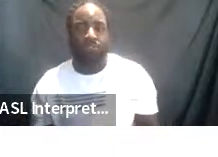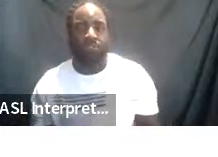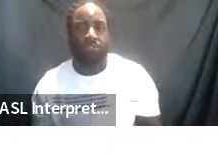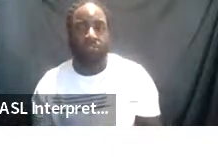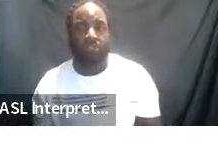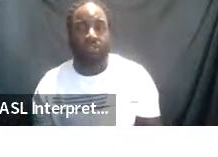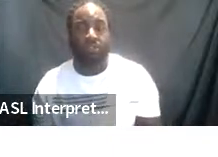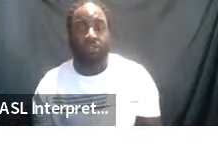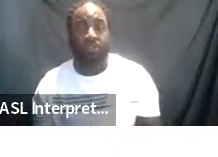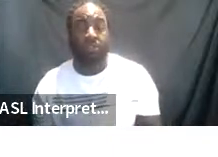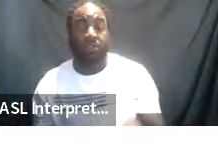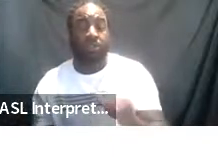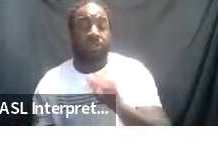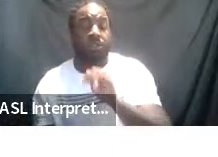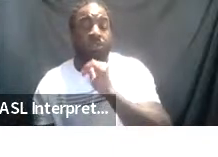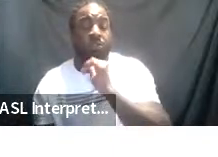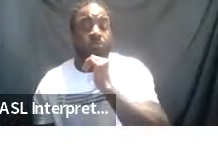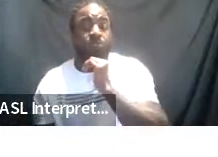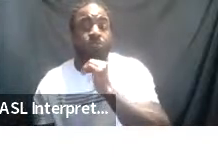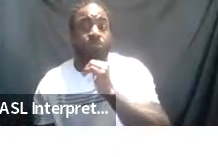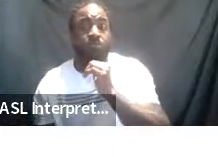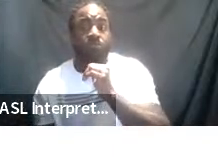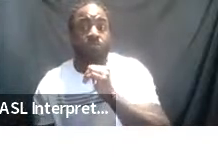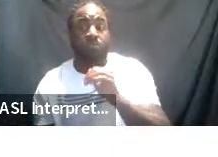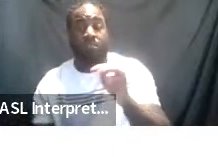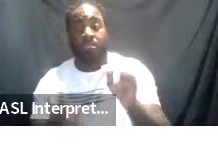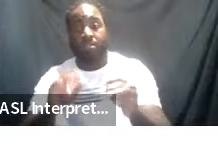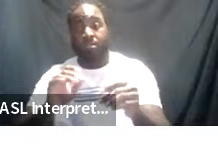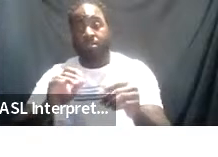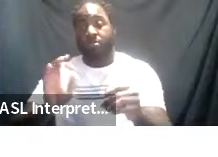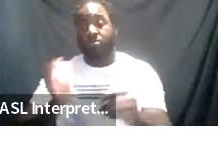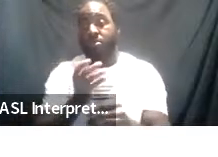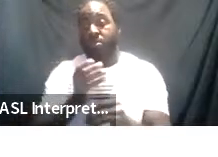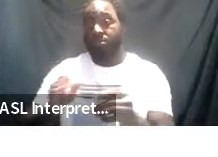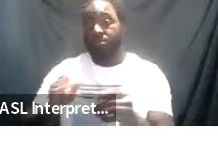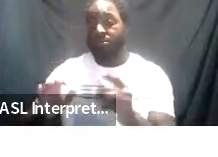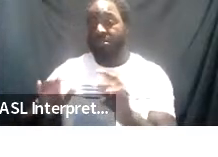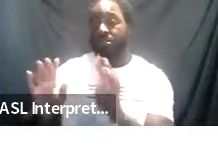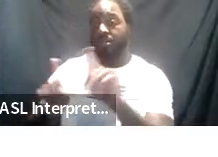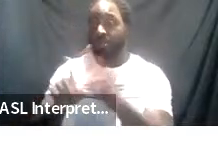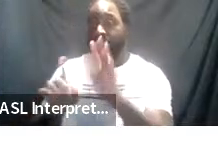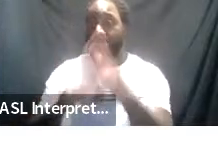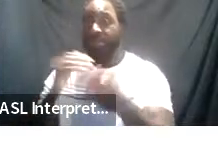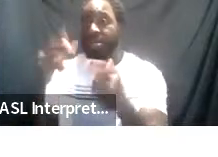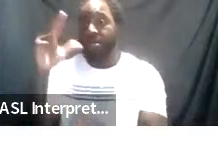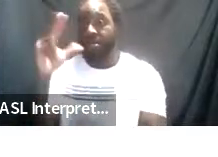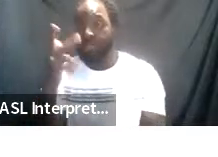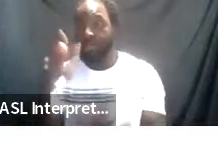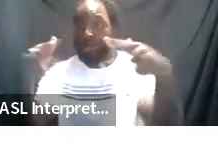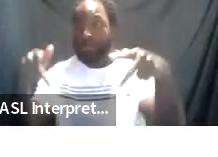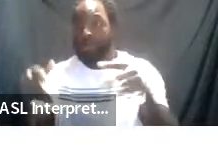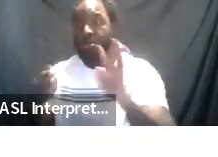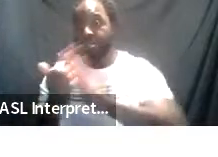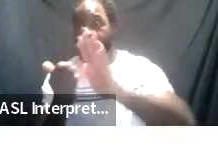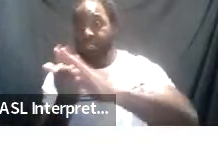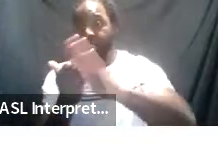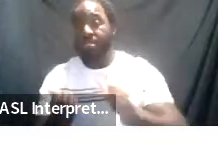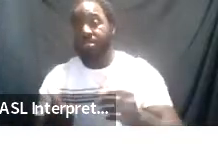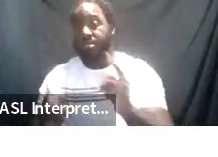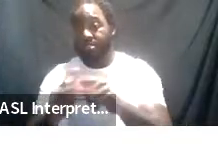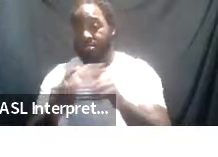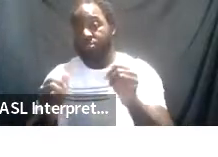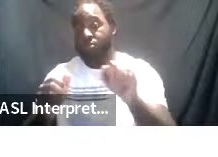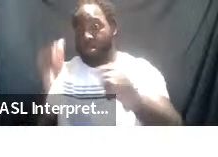Con Edison, but also third-party clean energy providers to help supply clean renewable energy to power the